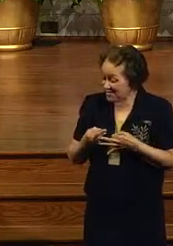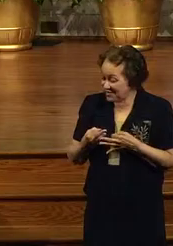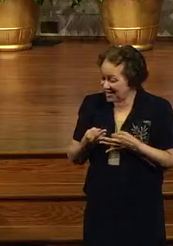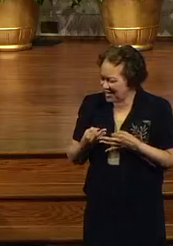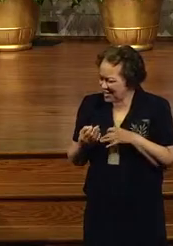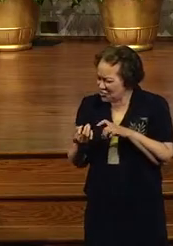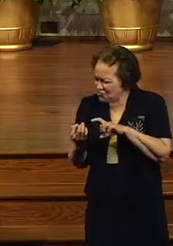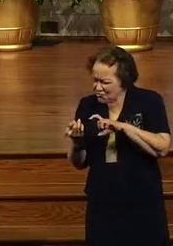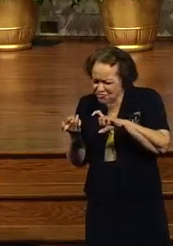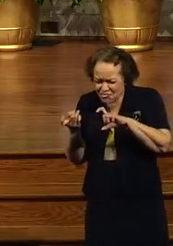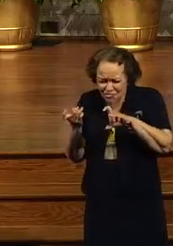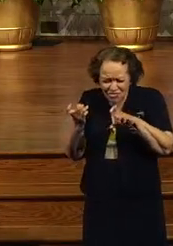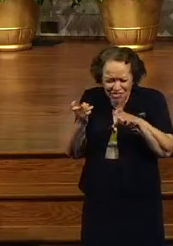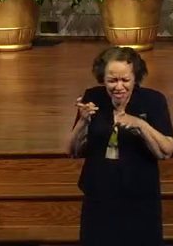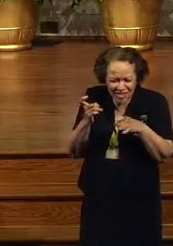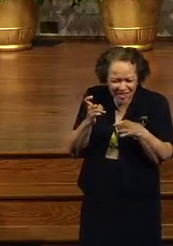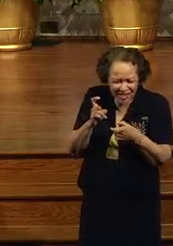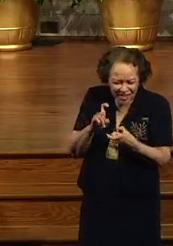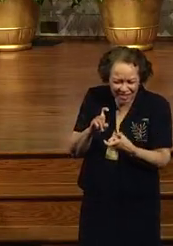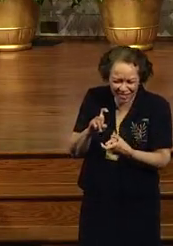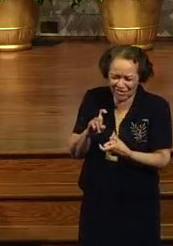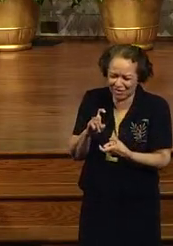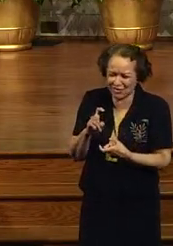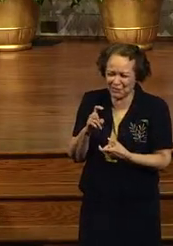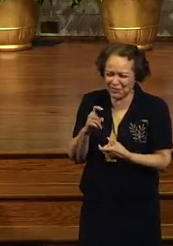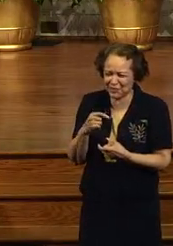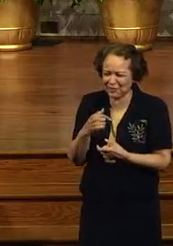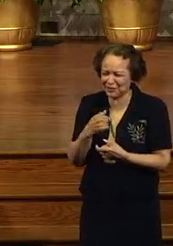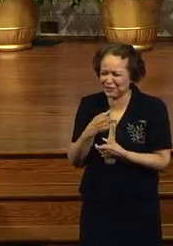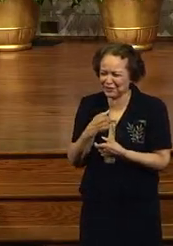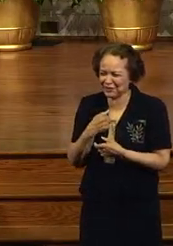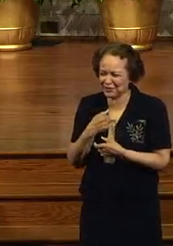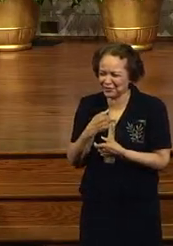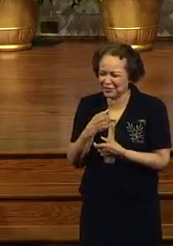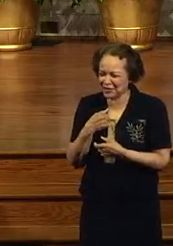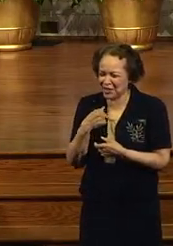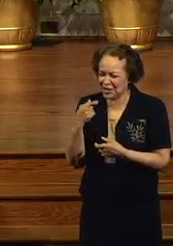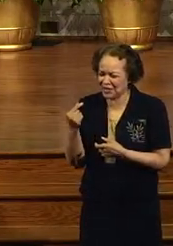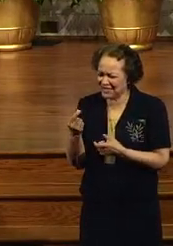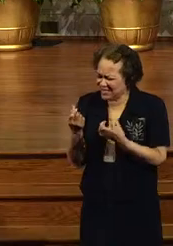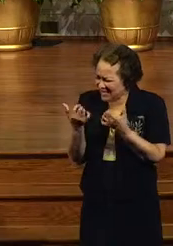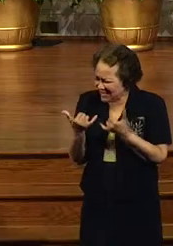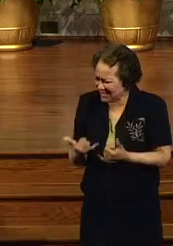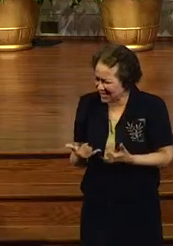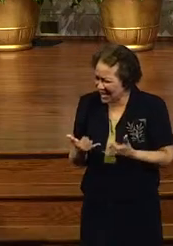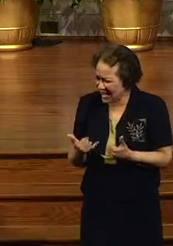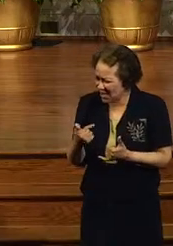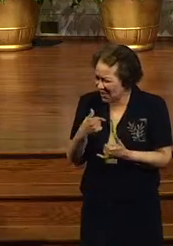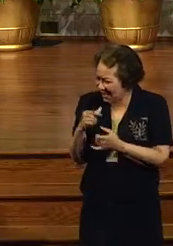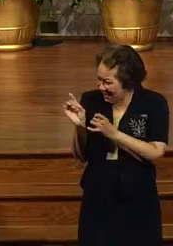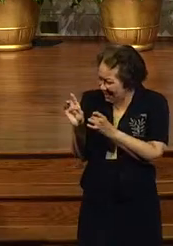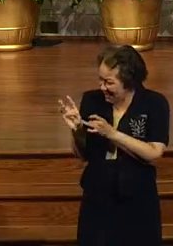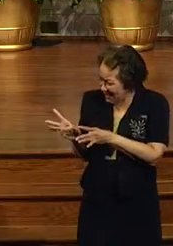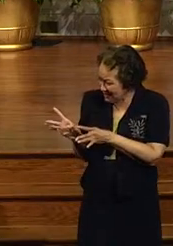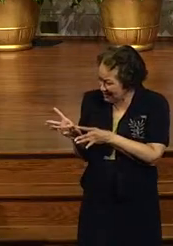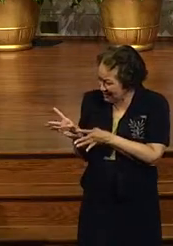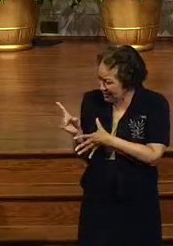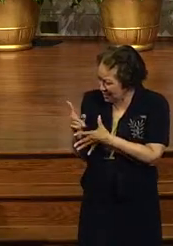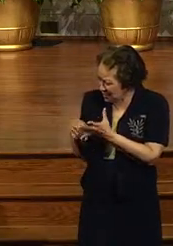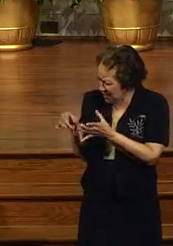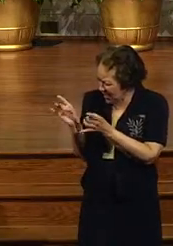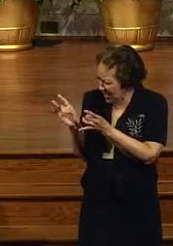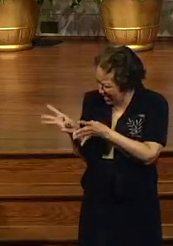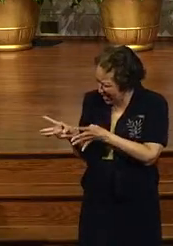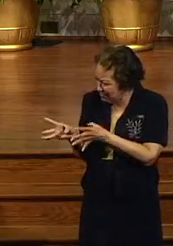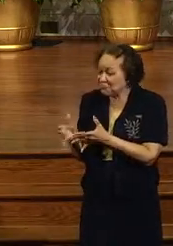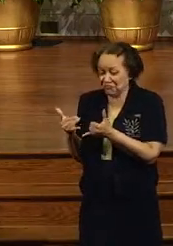thing around. And so what I once loved, now I hate. And what I hate, once